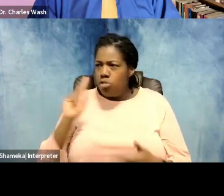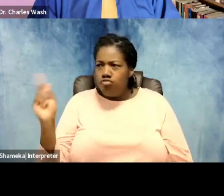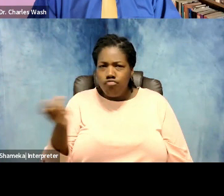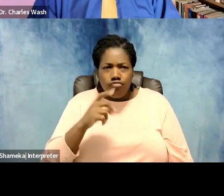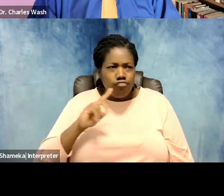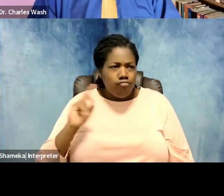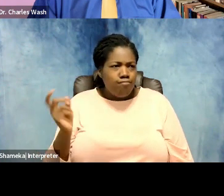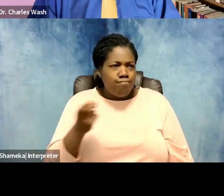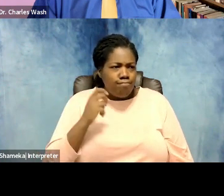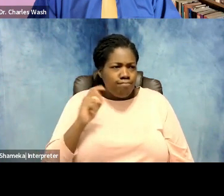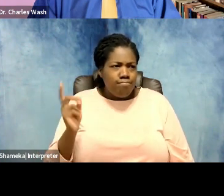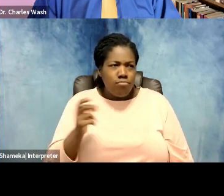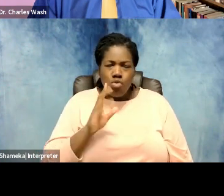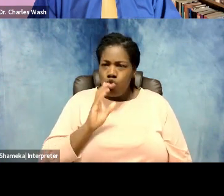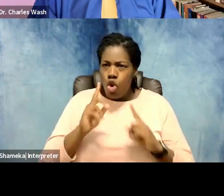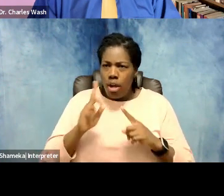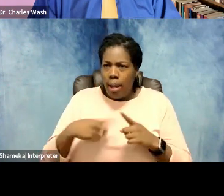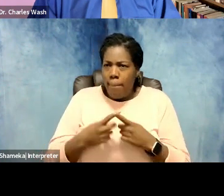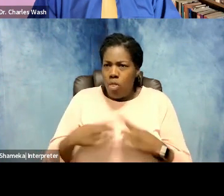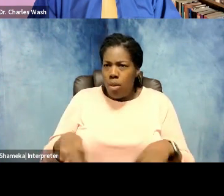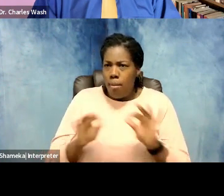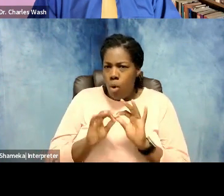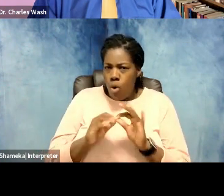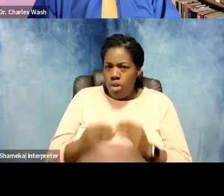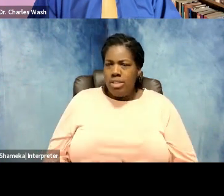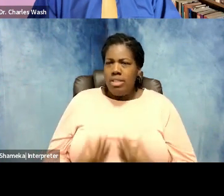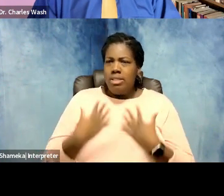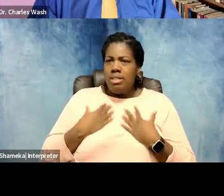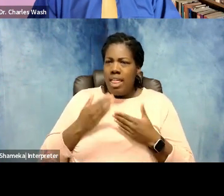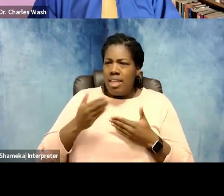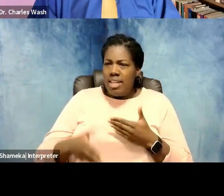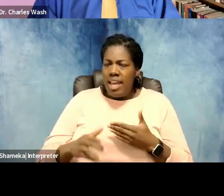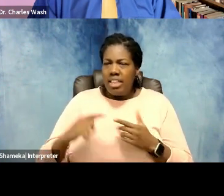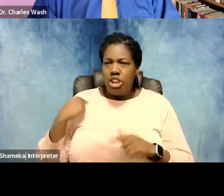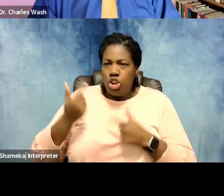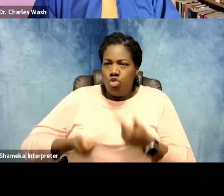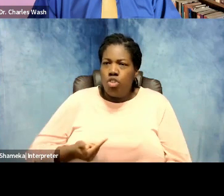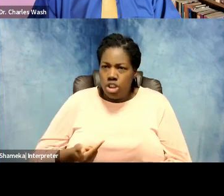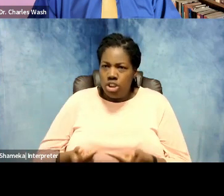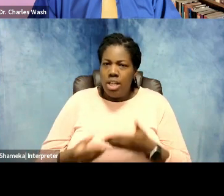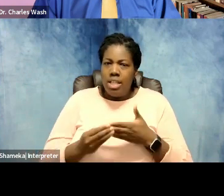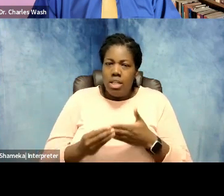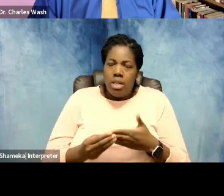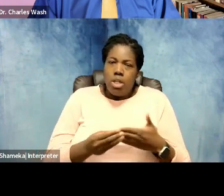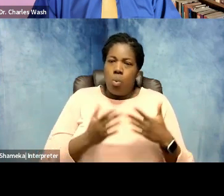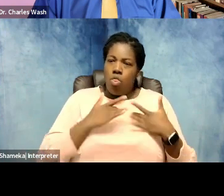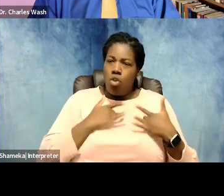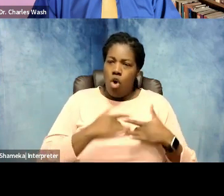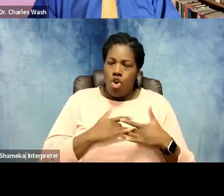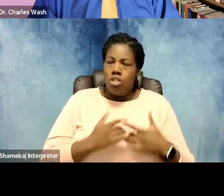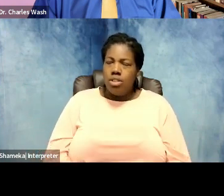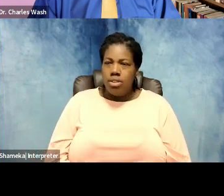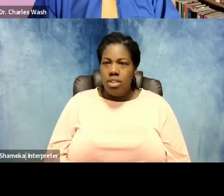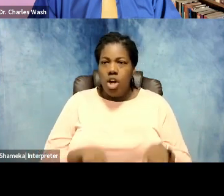down, back and forth, talking about the importance of inspiring that next generation, leading with the heart to do that. I also